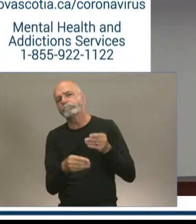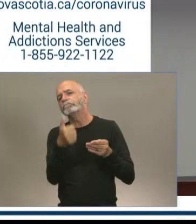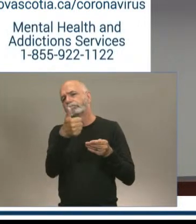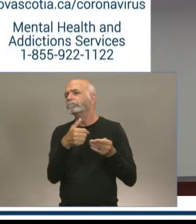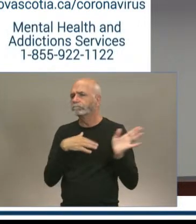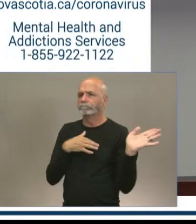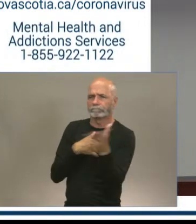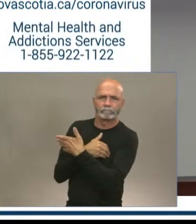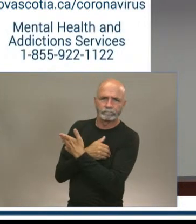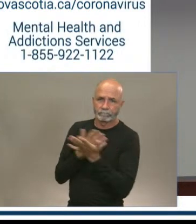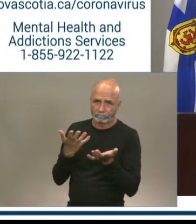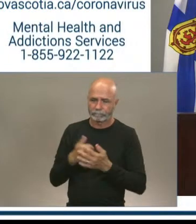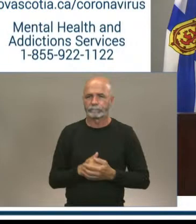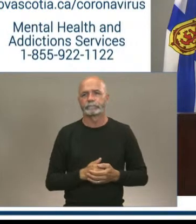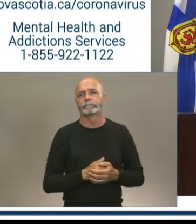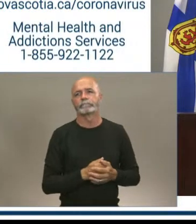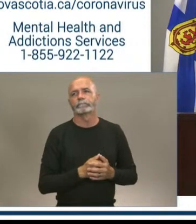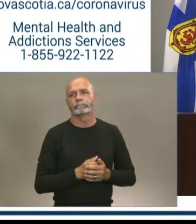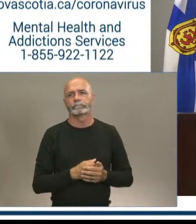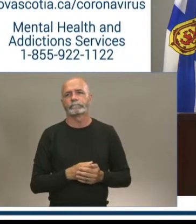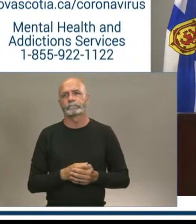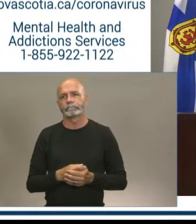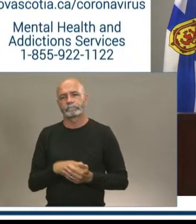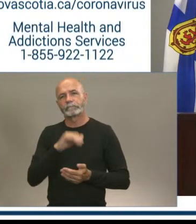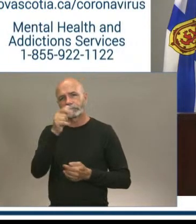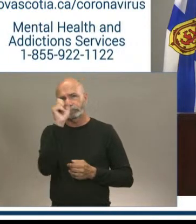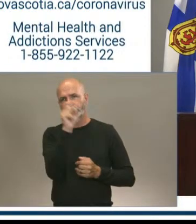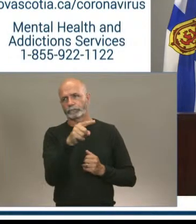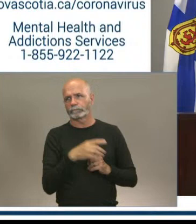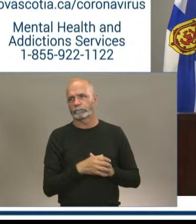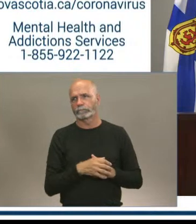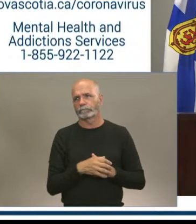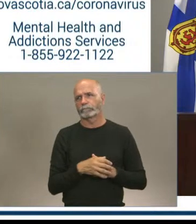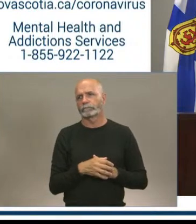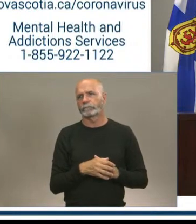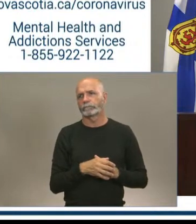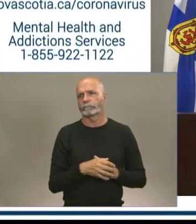vaccination. David, do you have a follow-up question?